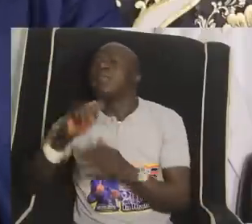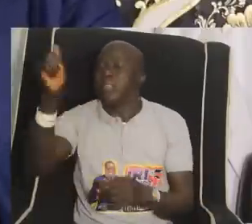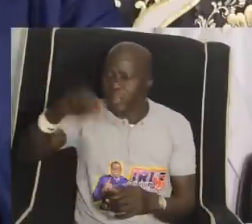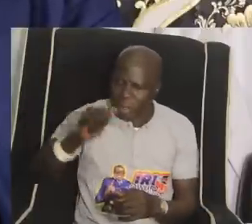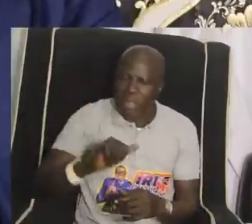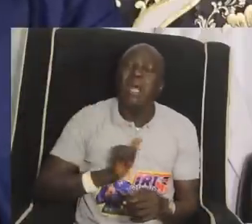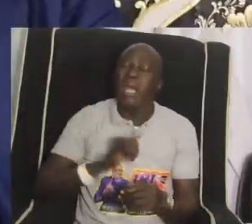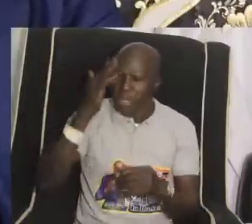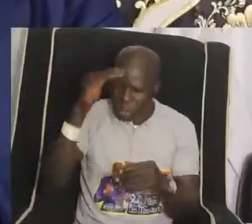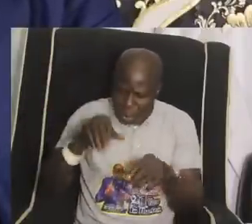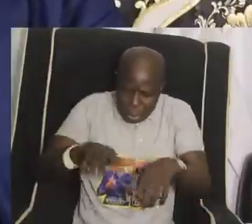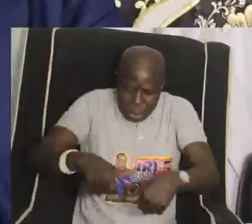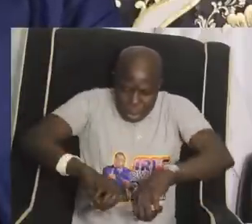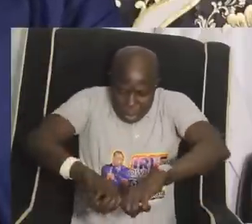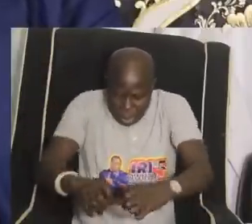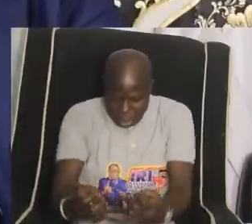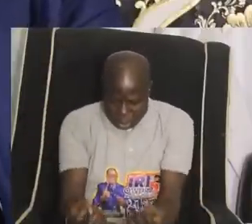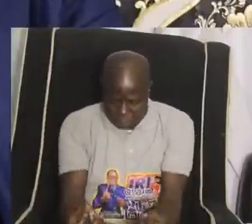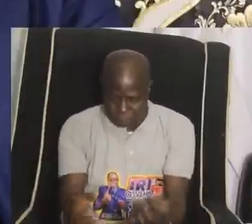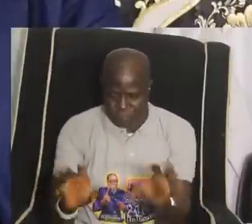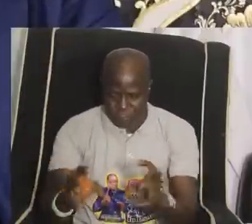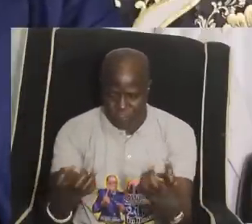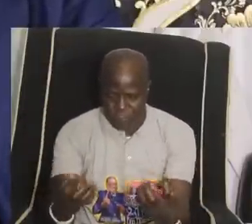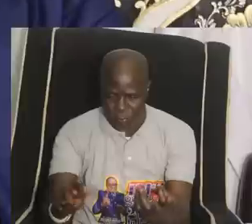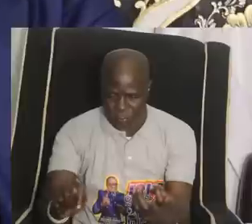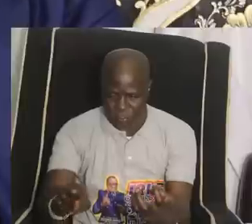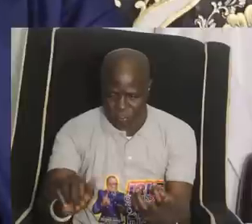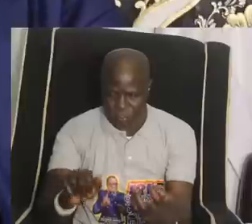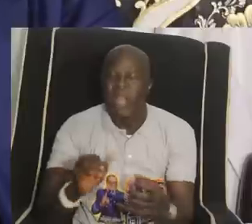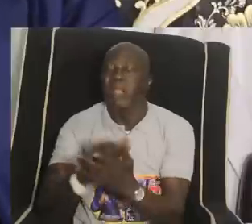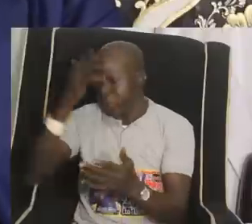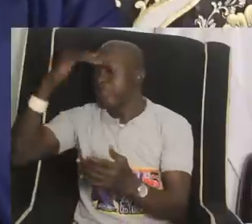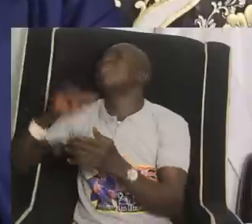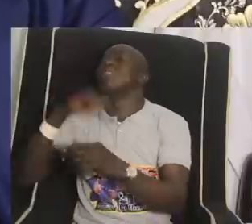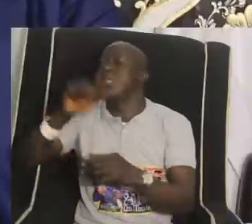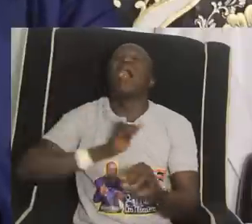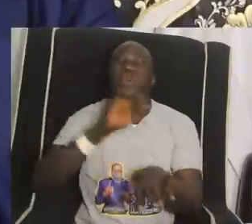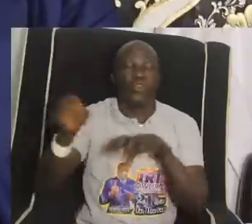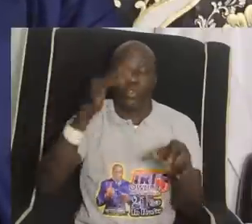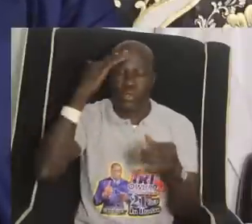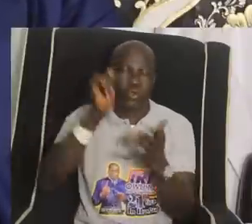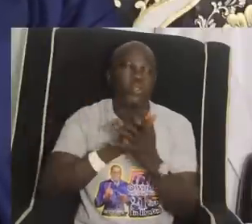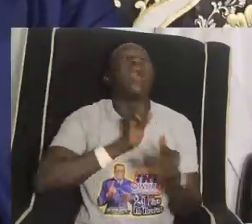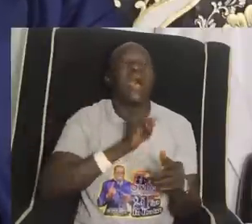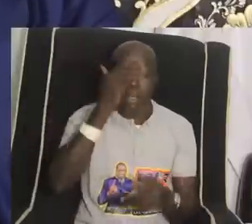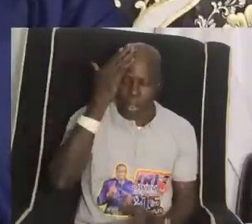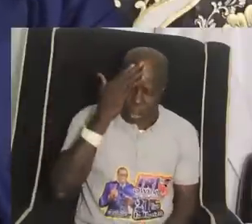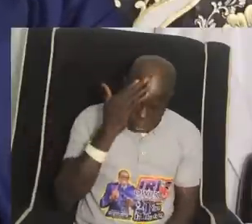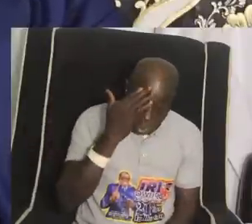carrying the gun. And you also use trap. My father said, yes. How did you know? He